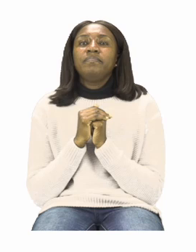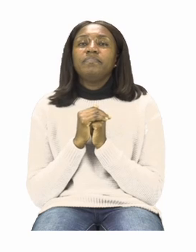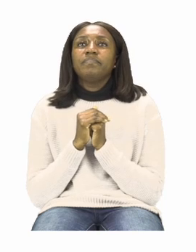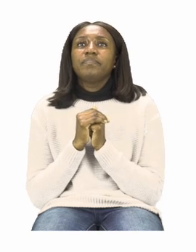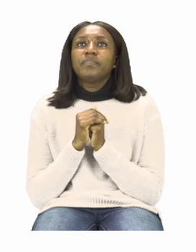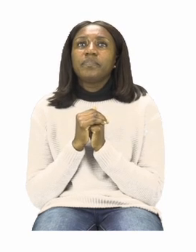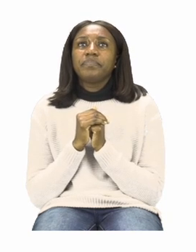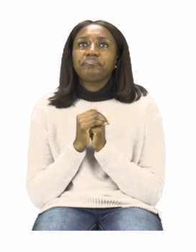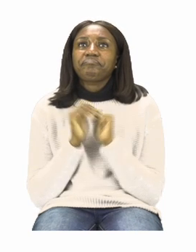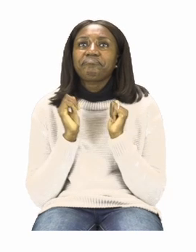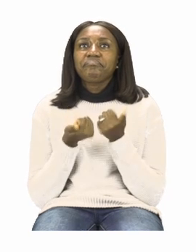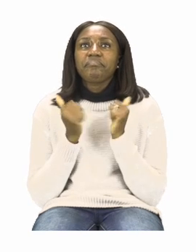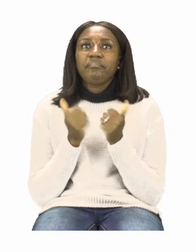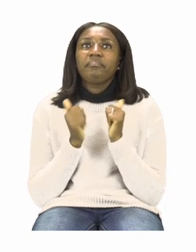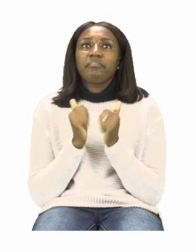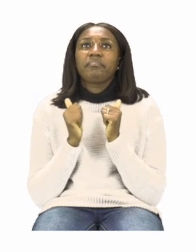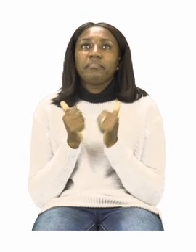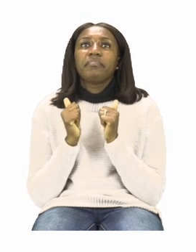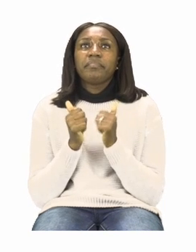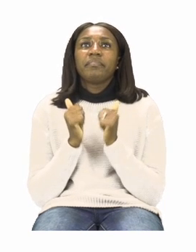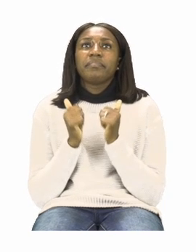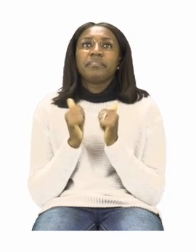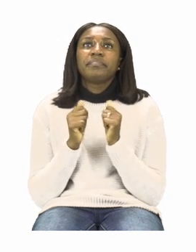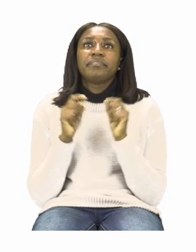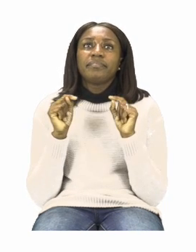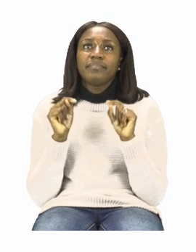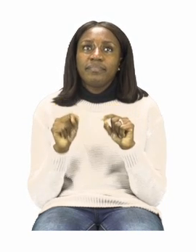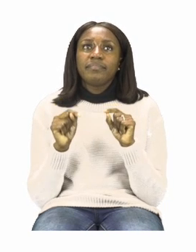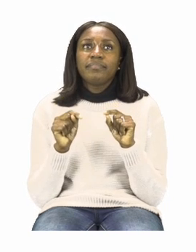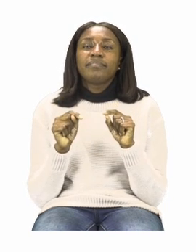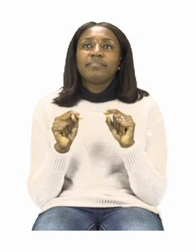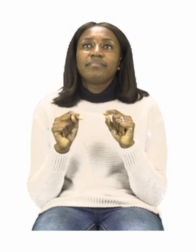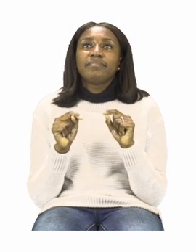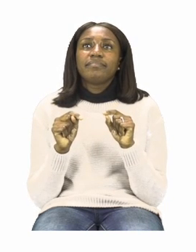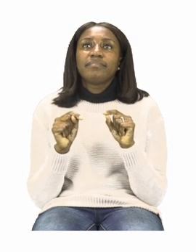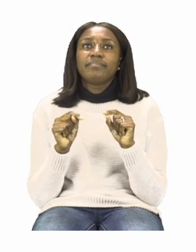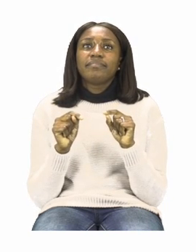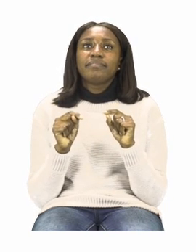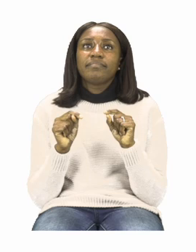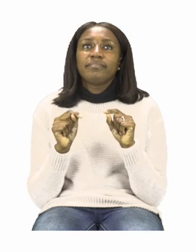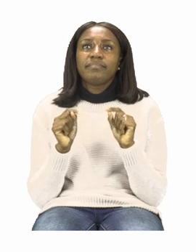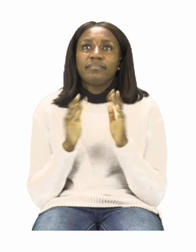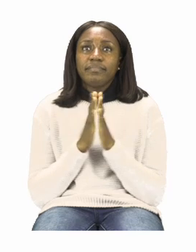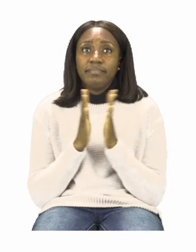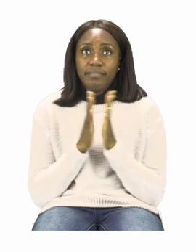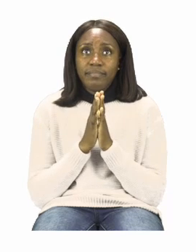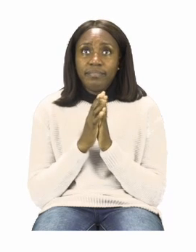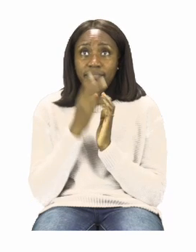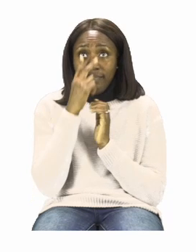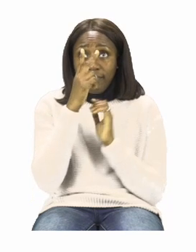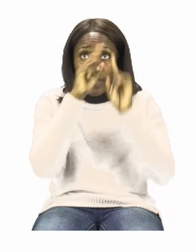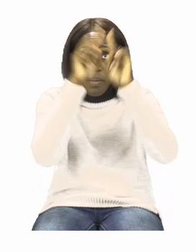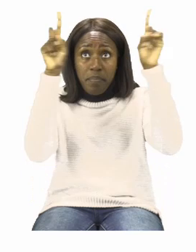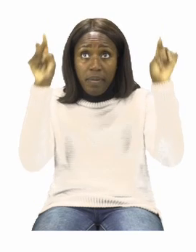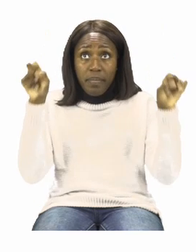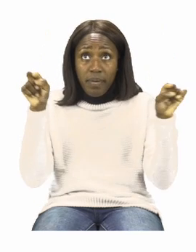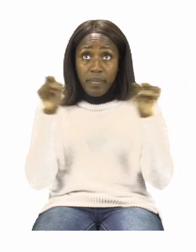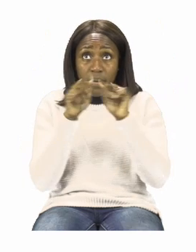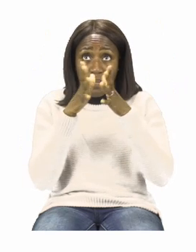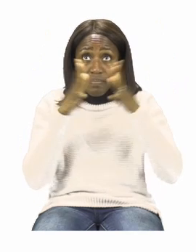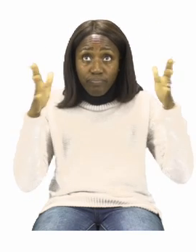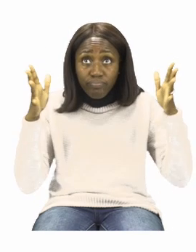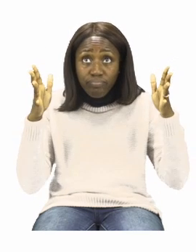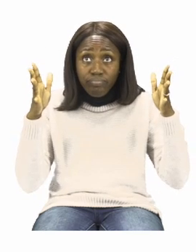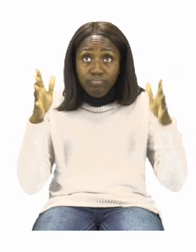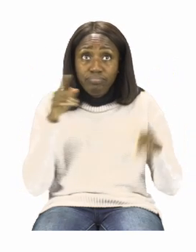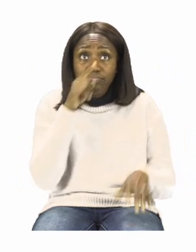Good job, everyone. Now I want you to go back up and look at the